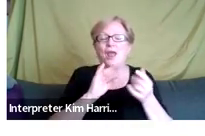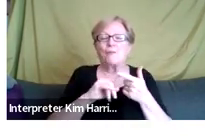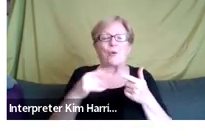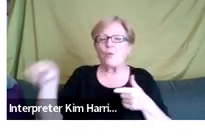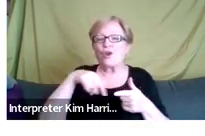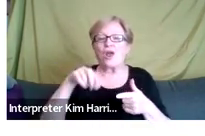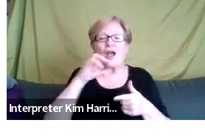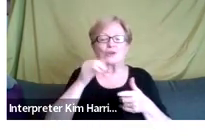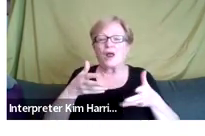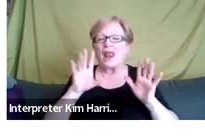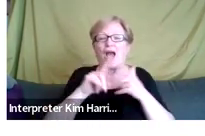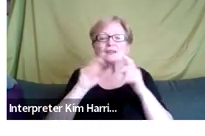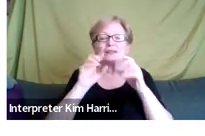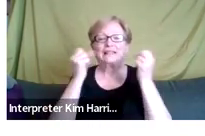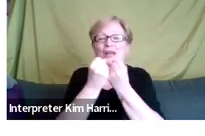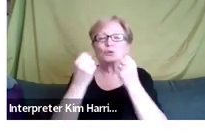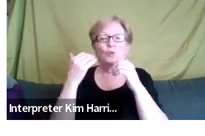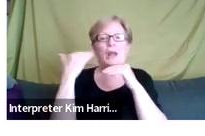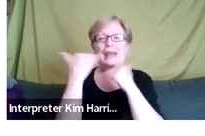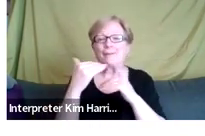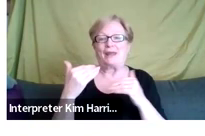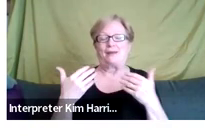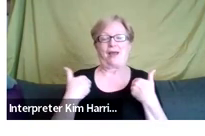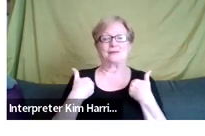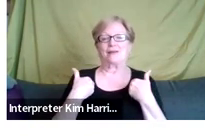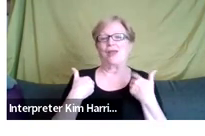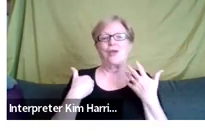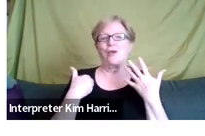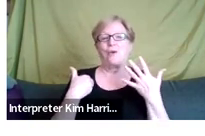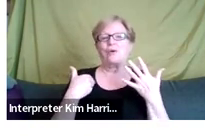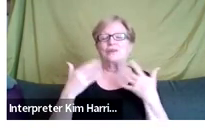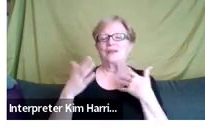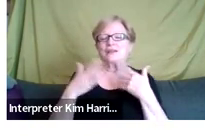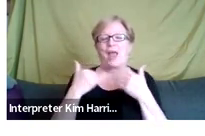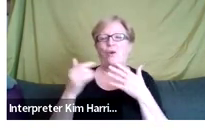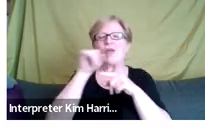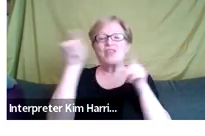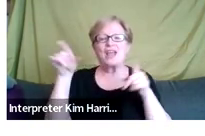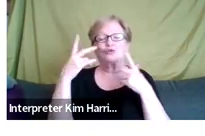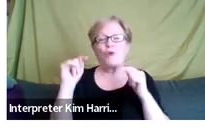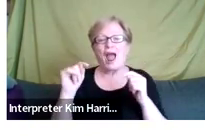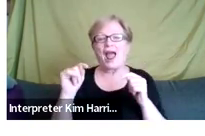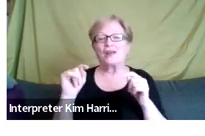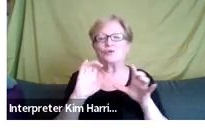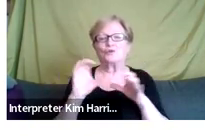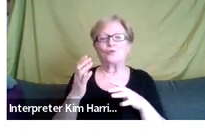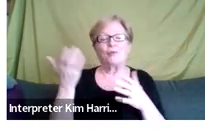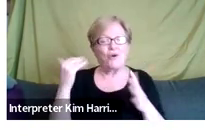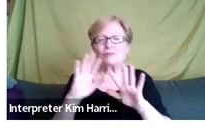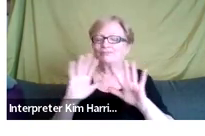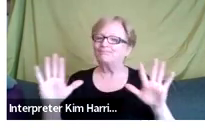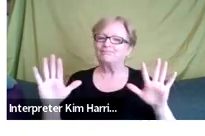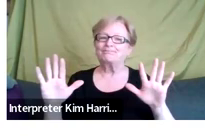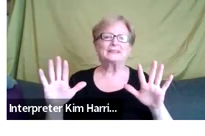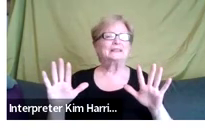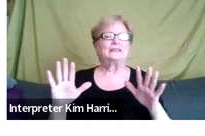society to limit us despite, what they try to do. And also,